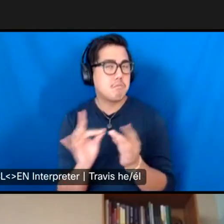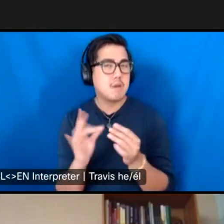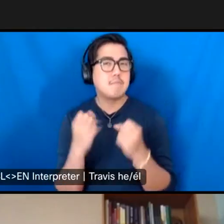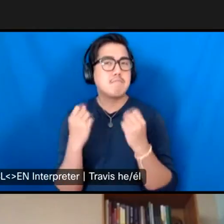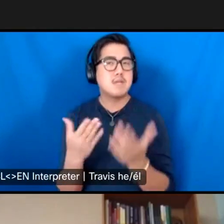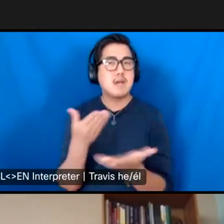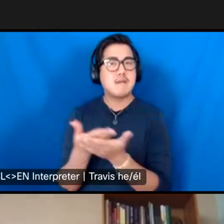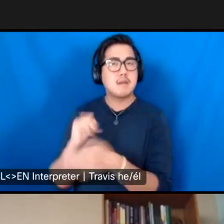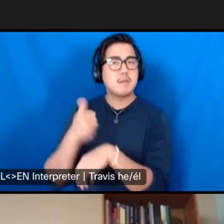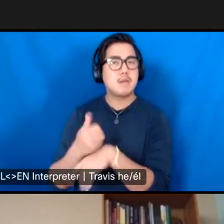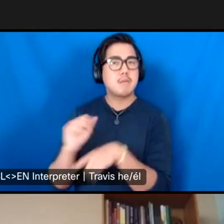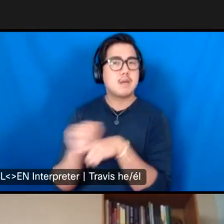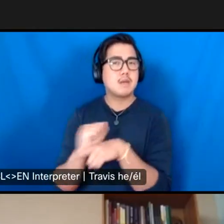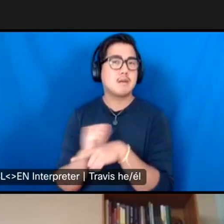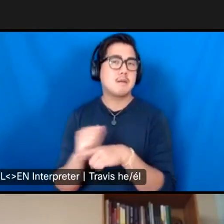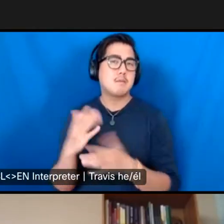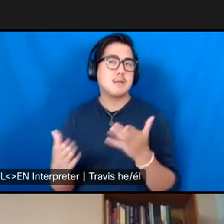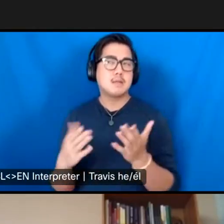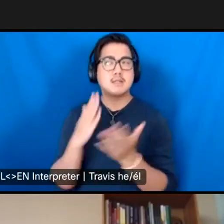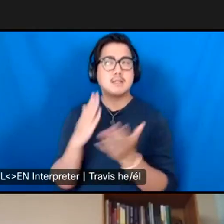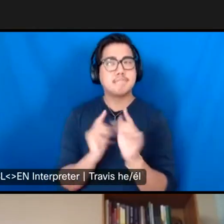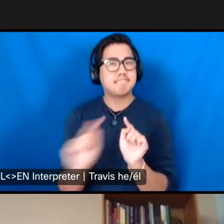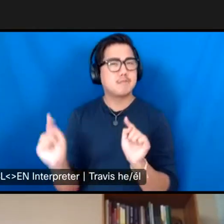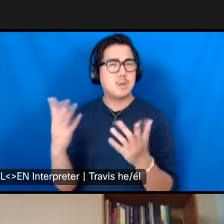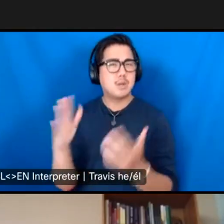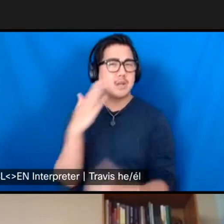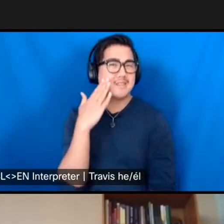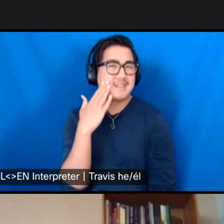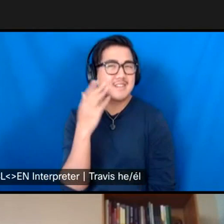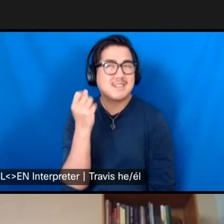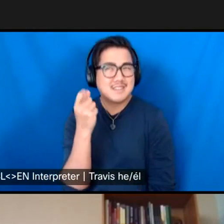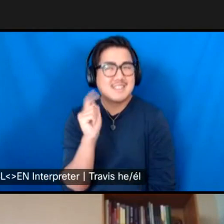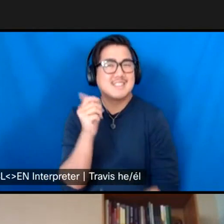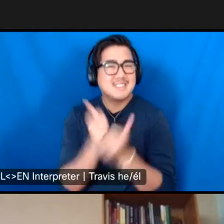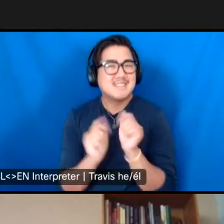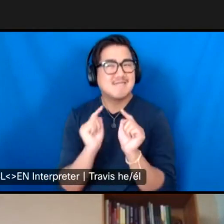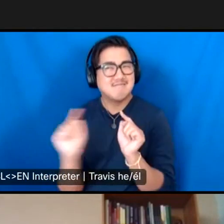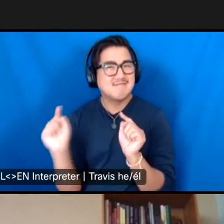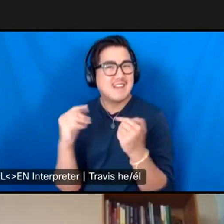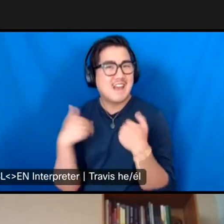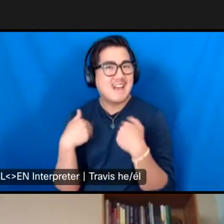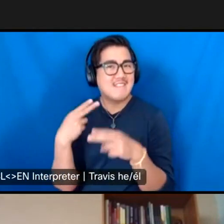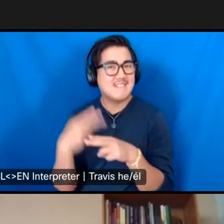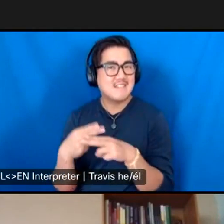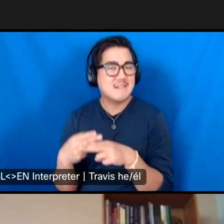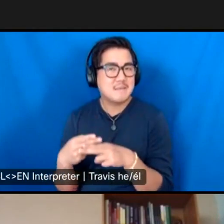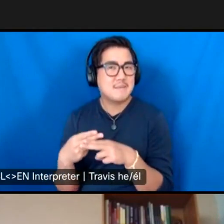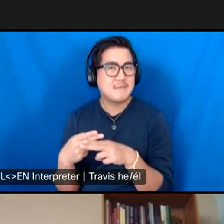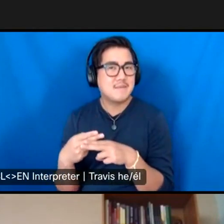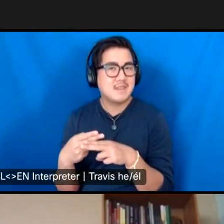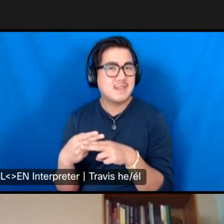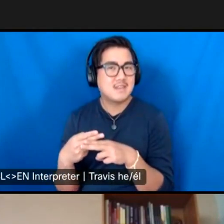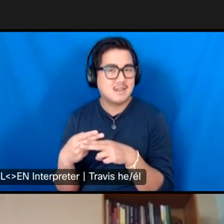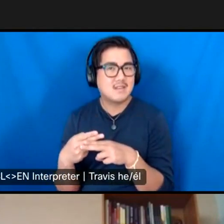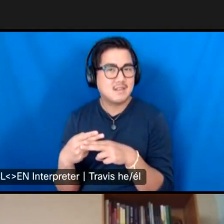may already be intuitively engaging in, they have a name, right? And Western